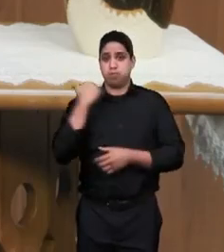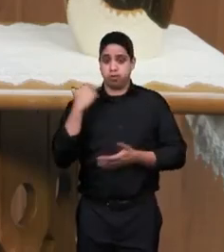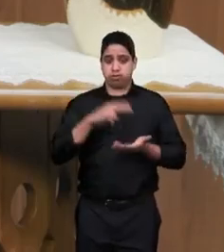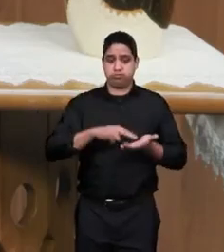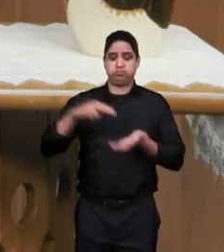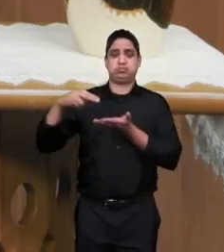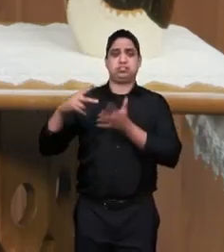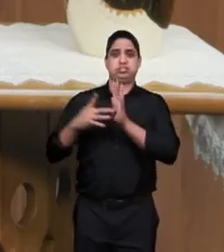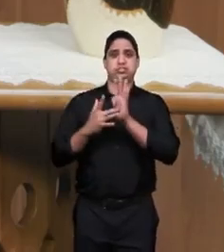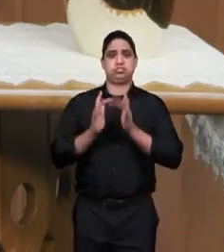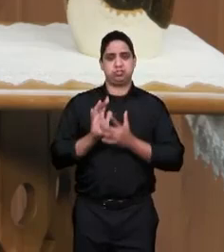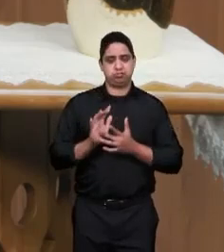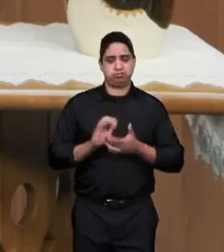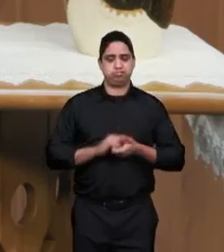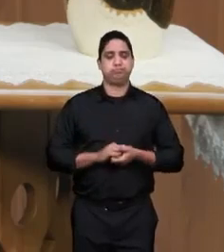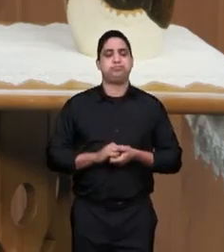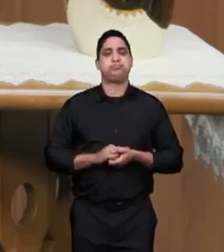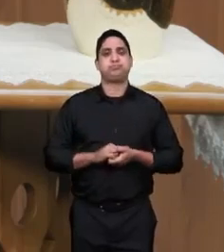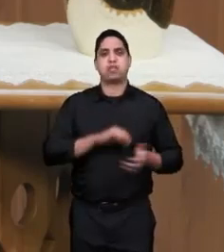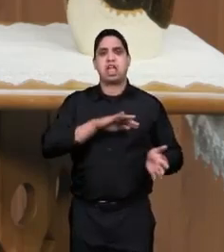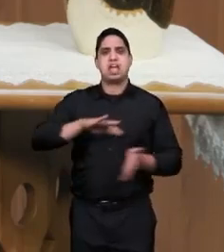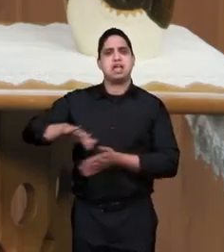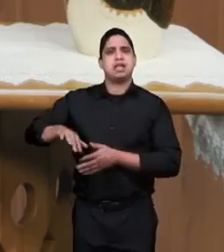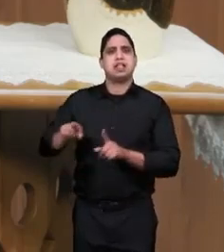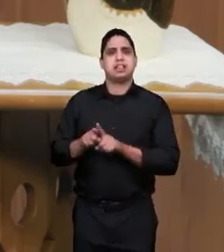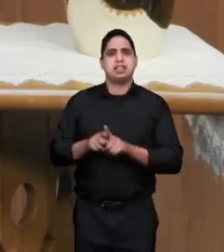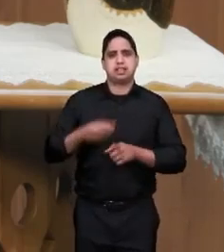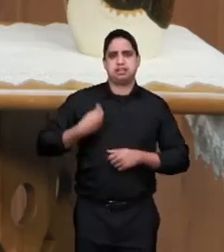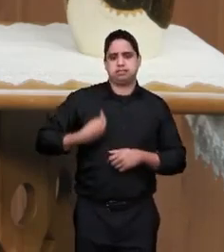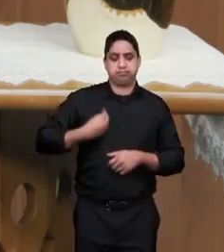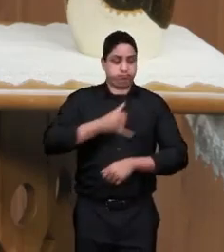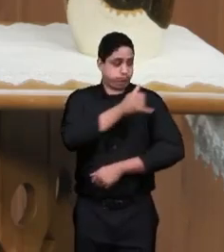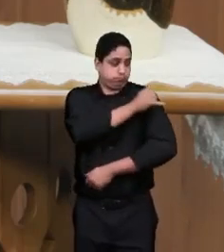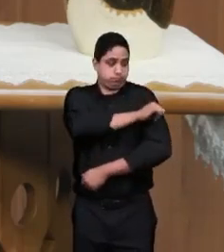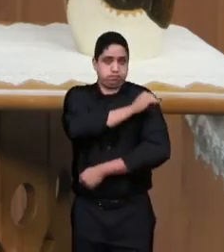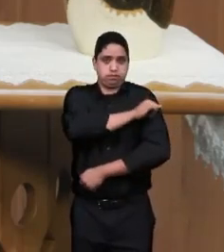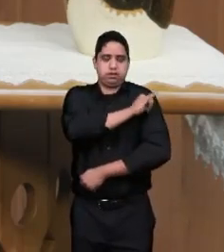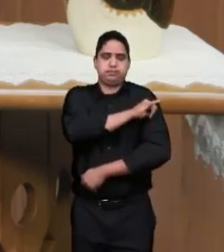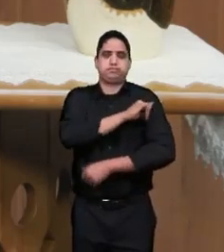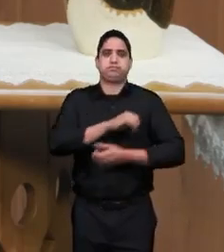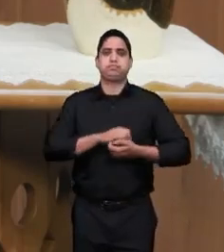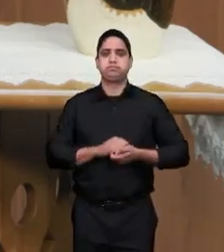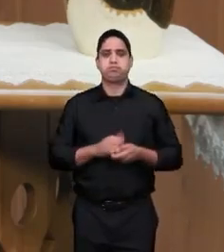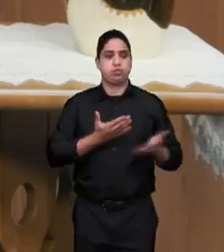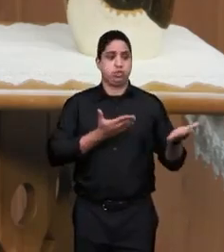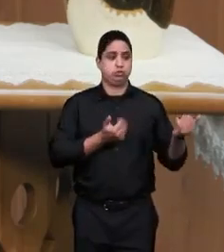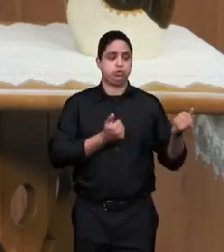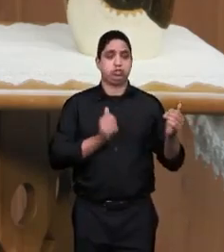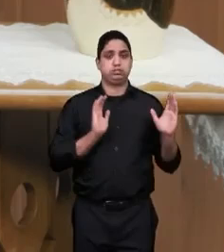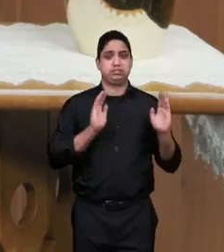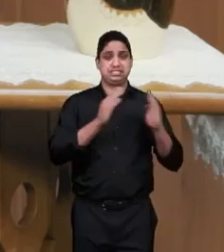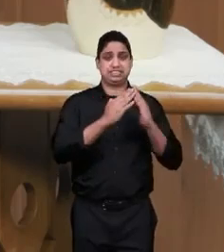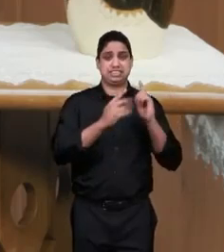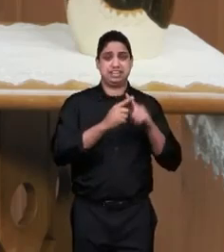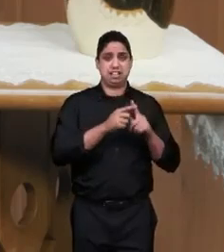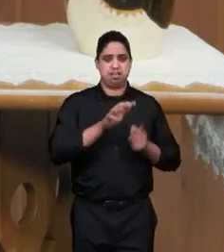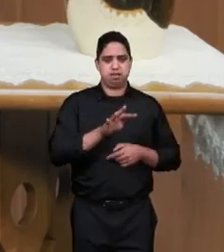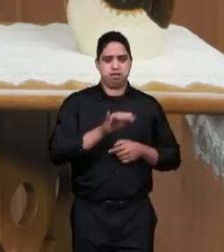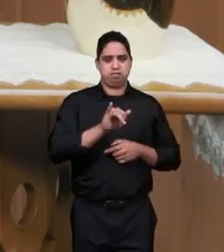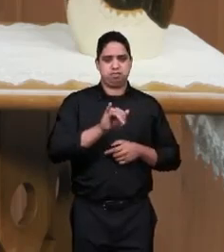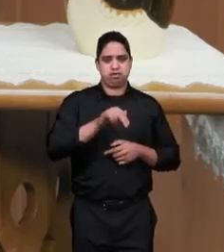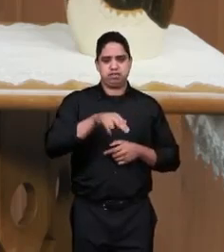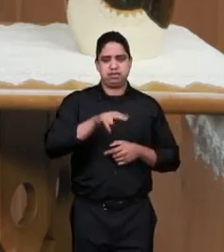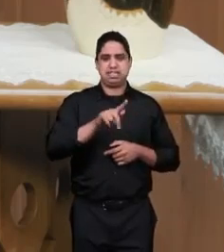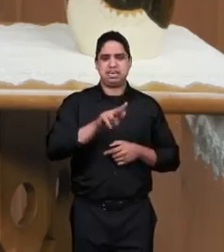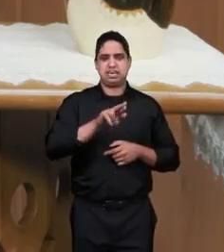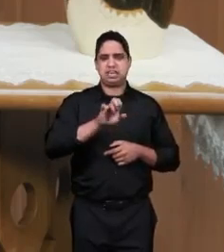the resurrection of Jesus. Also, there was a participation from Rio de Janeiro. Some of the youth there in Figueira, in